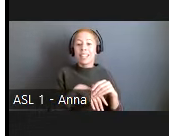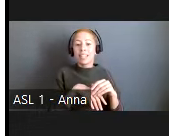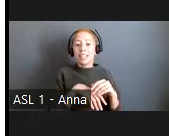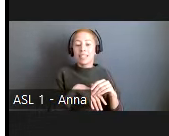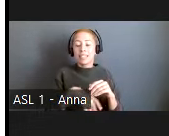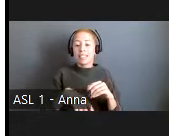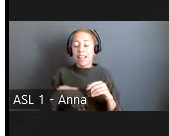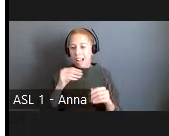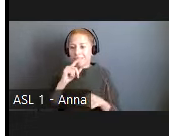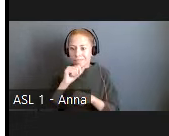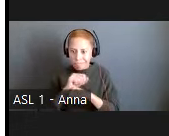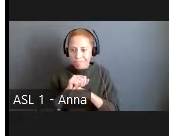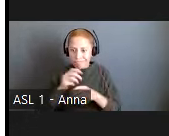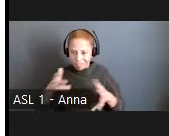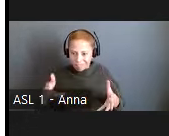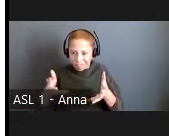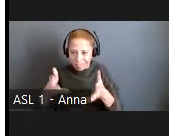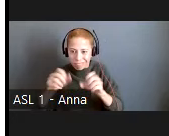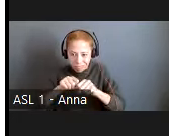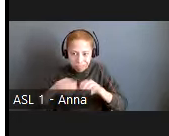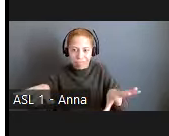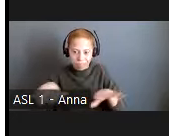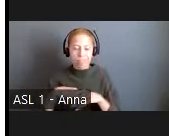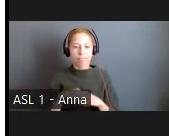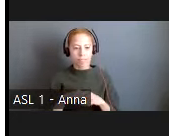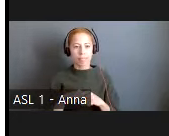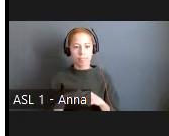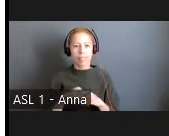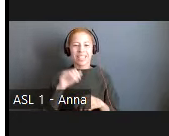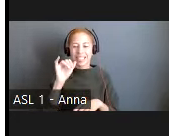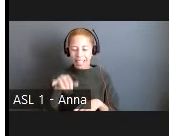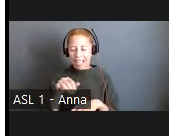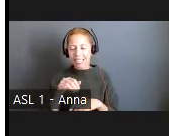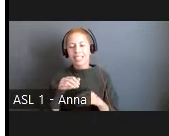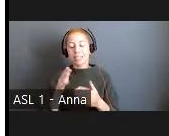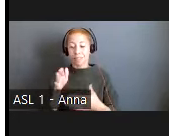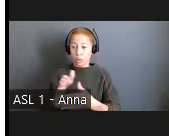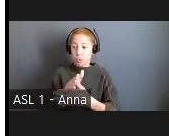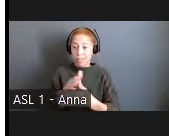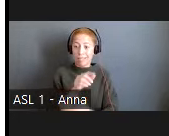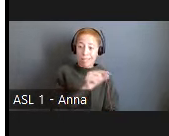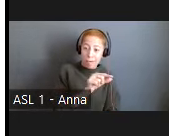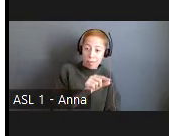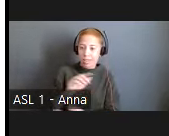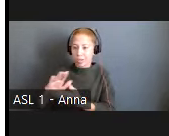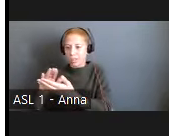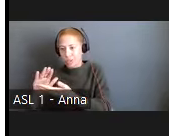there in the field. And so it really sits in between government and community. And so when you're